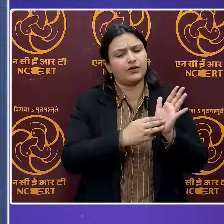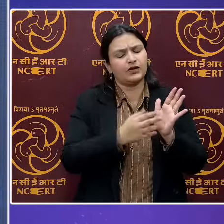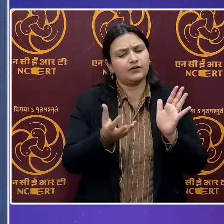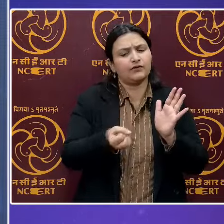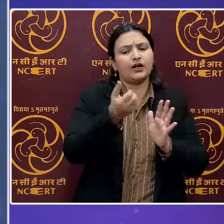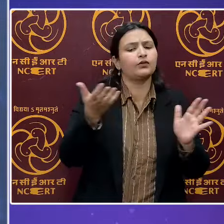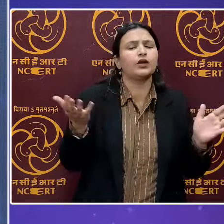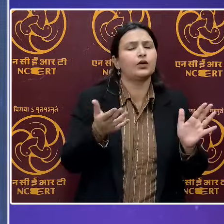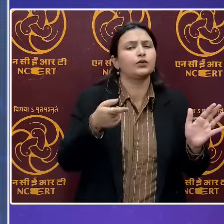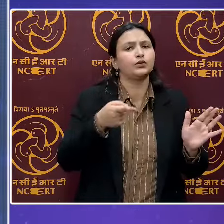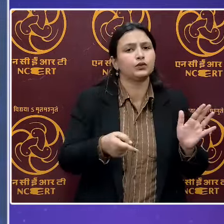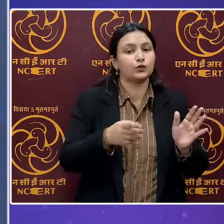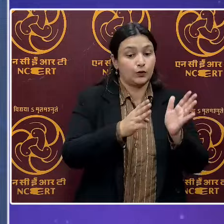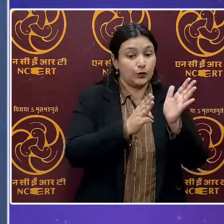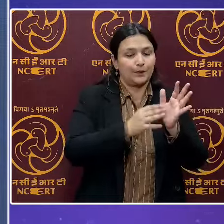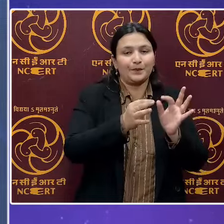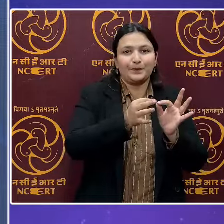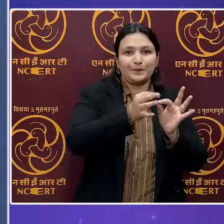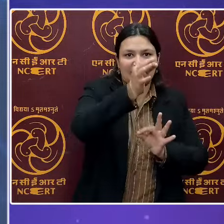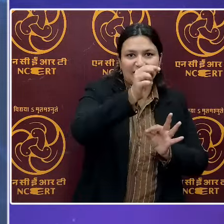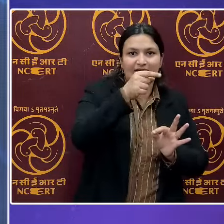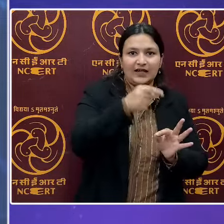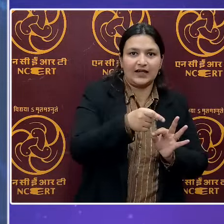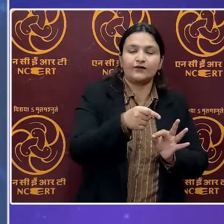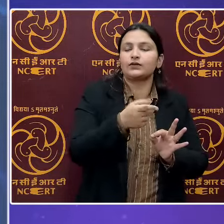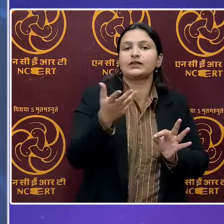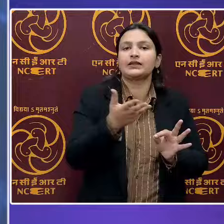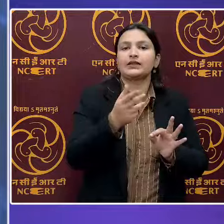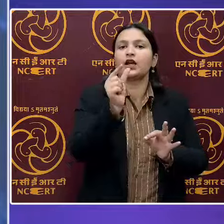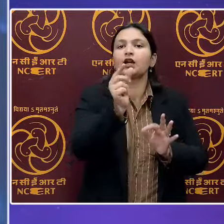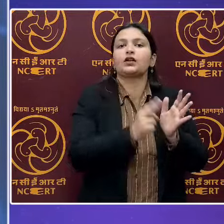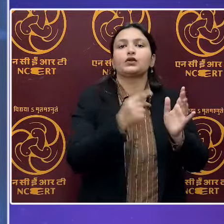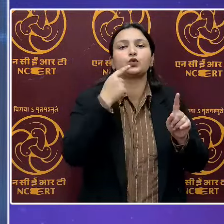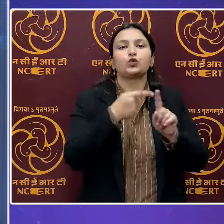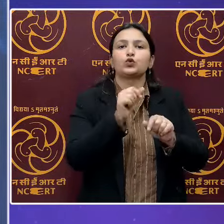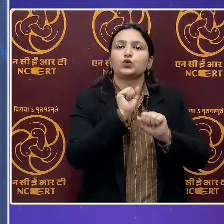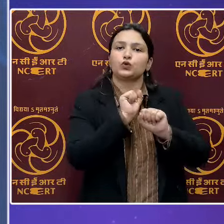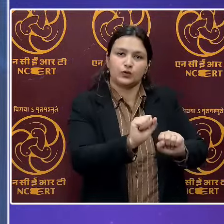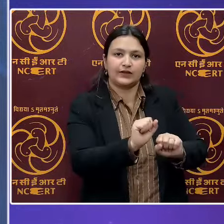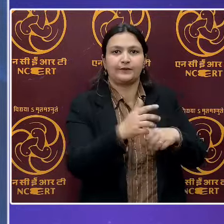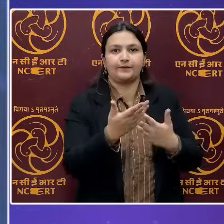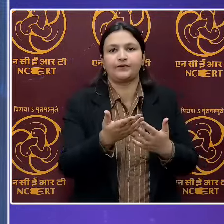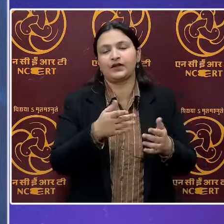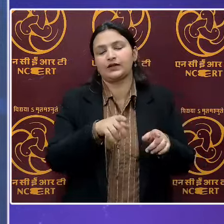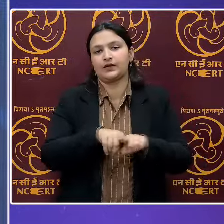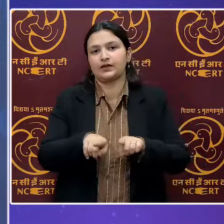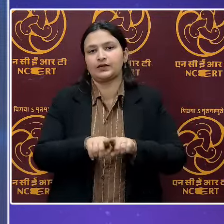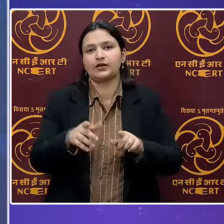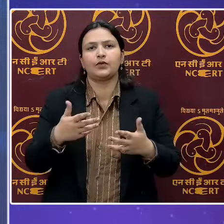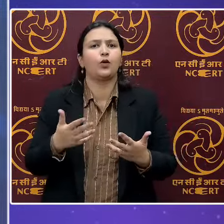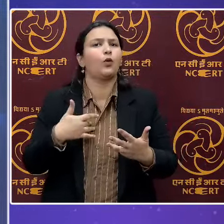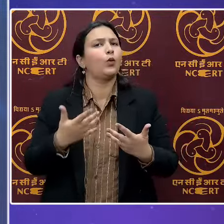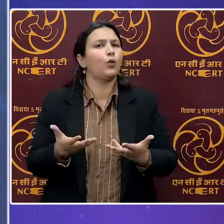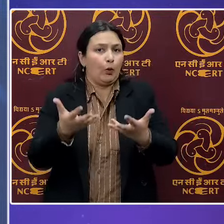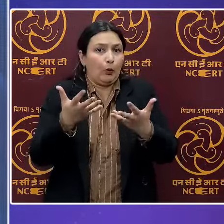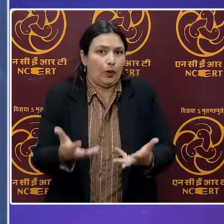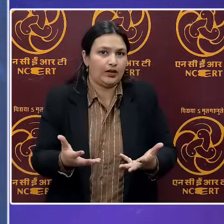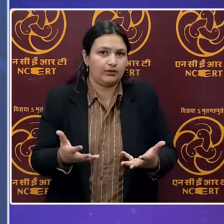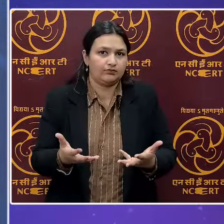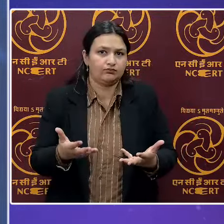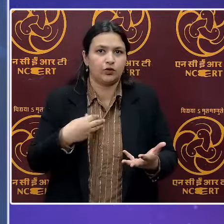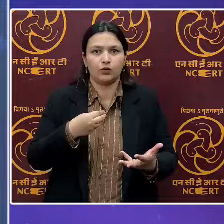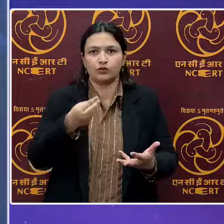the basic standard with which we compare a quantity to measure. Okay. Suppose you want to measure the weight of the sugar which you